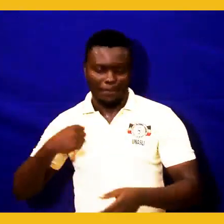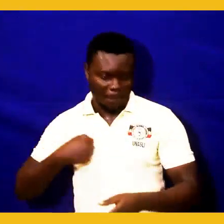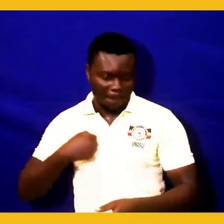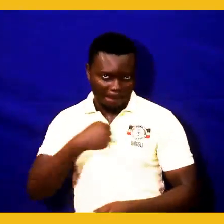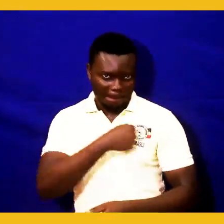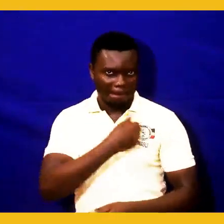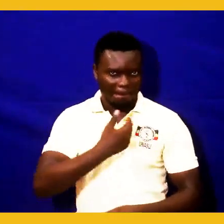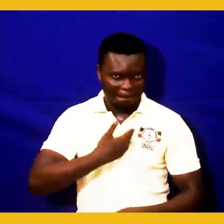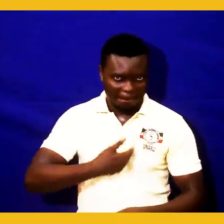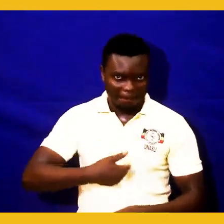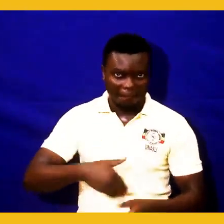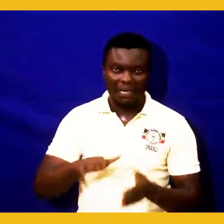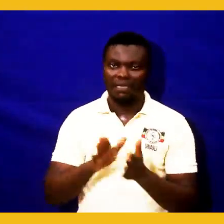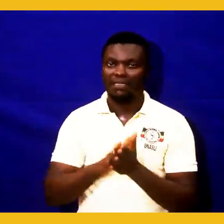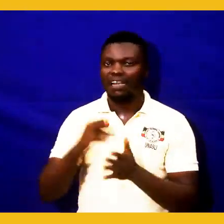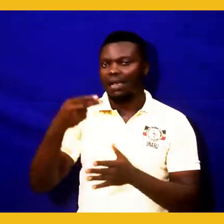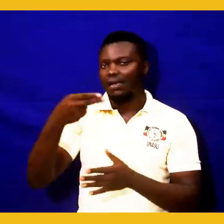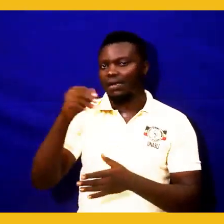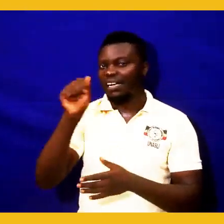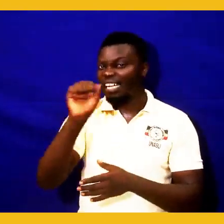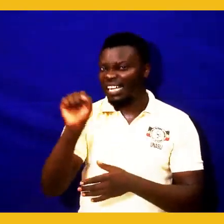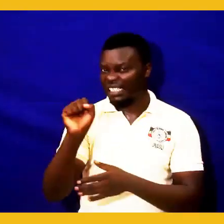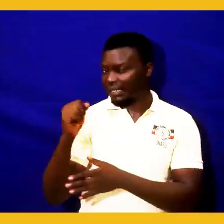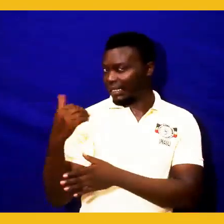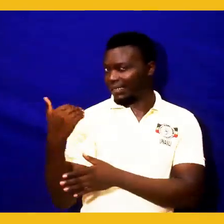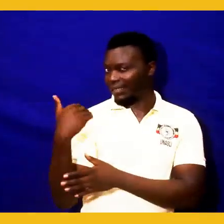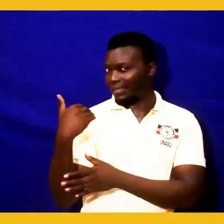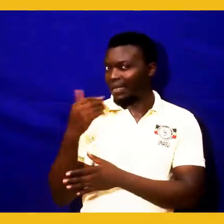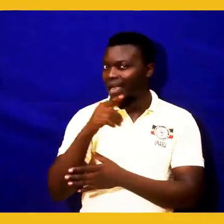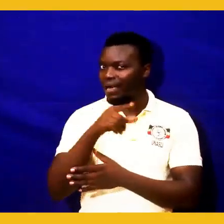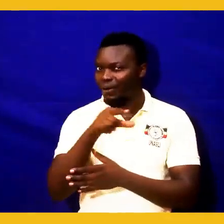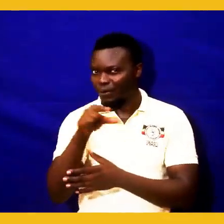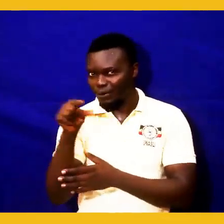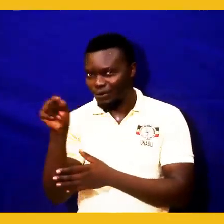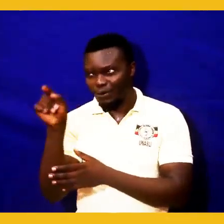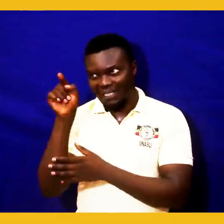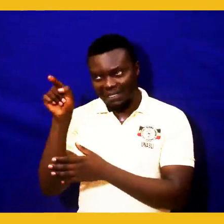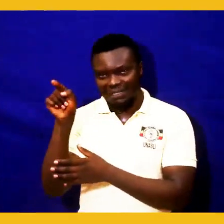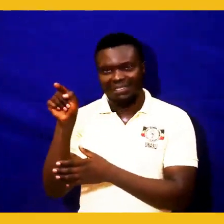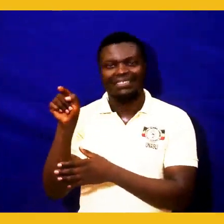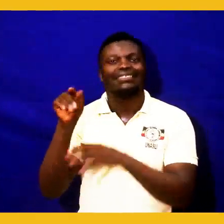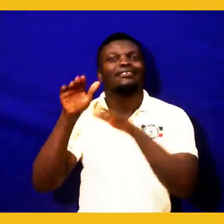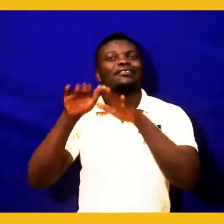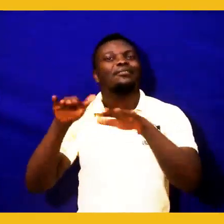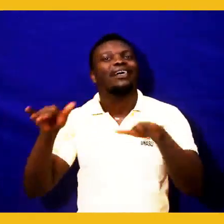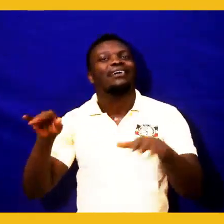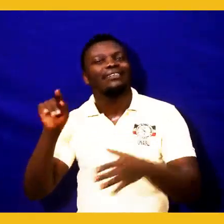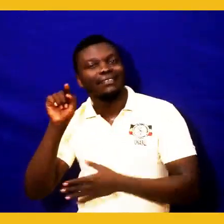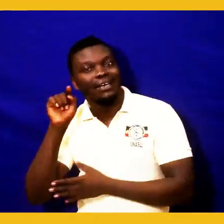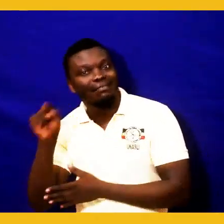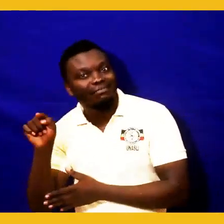Mother has just gone to the market.